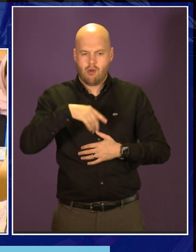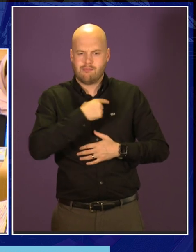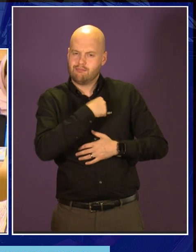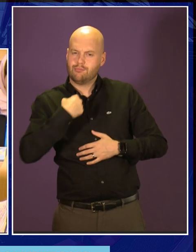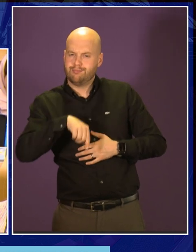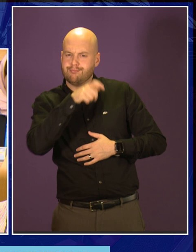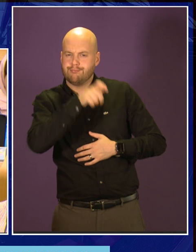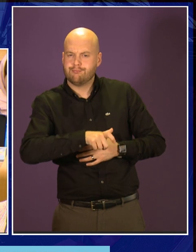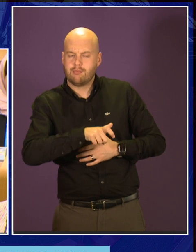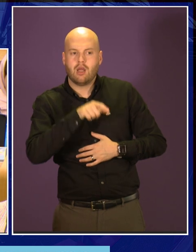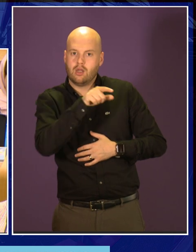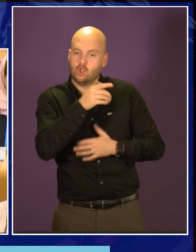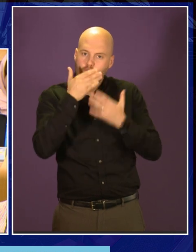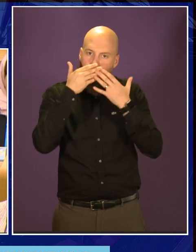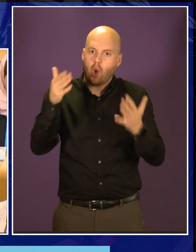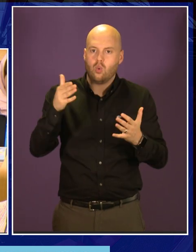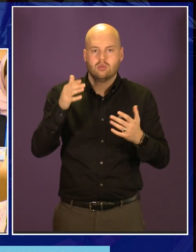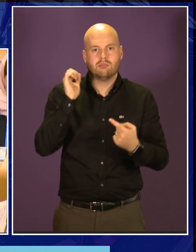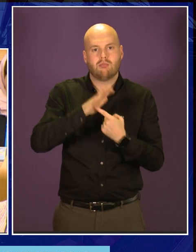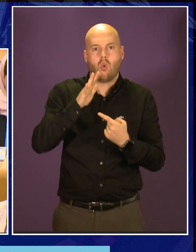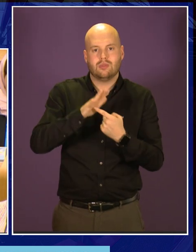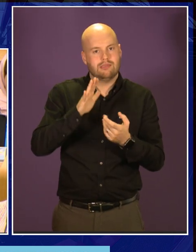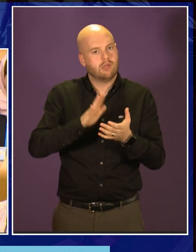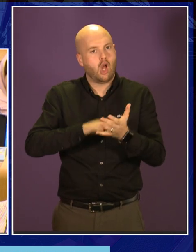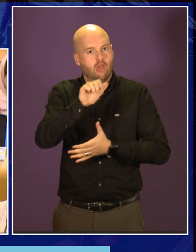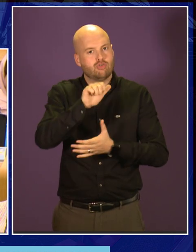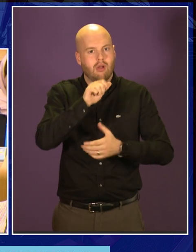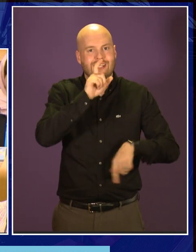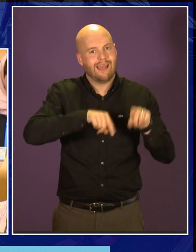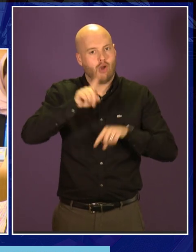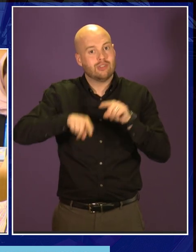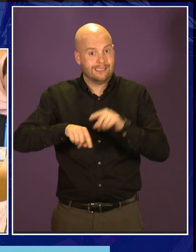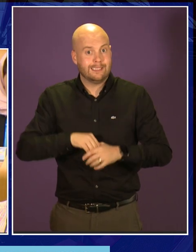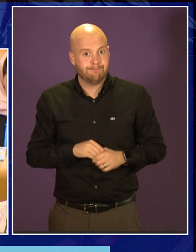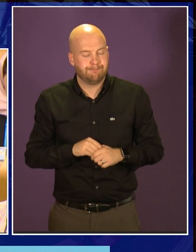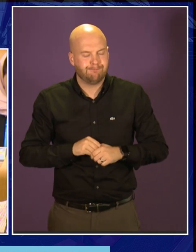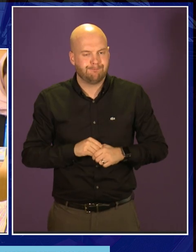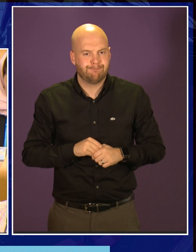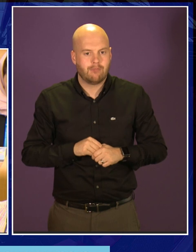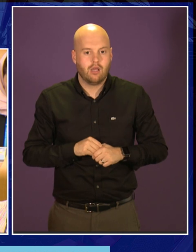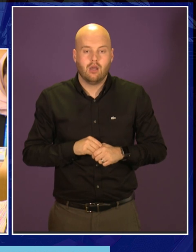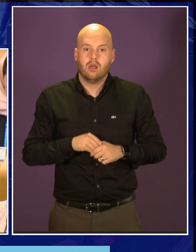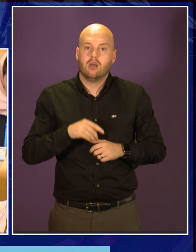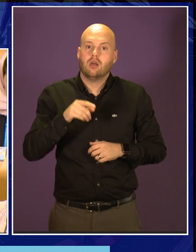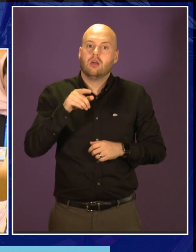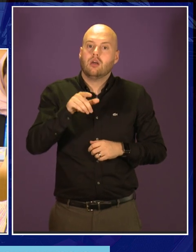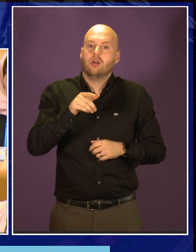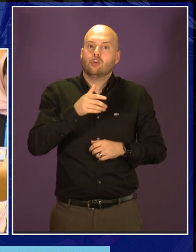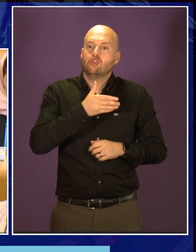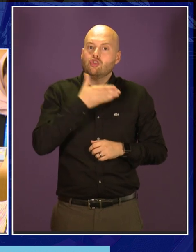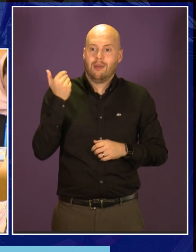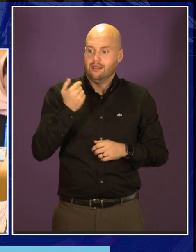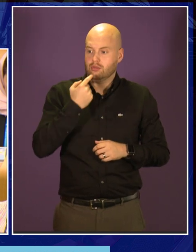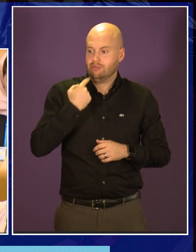fostering diversity in cultural life. Jamaica's recent election to the position on the